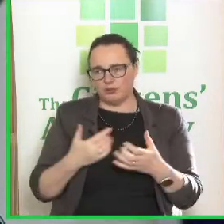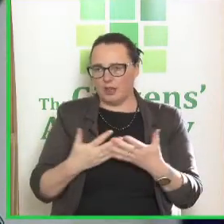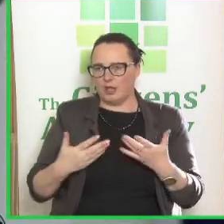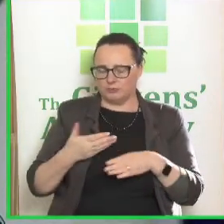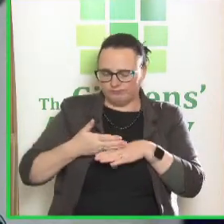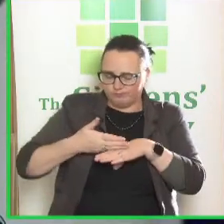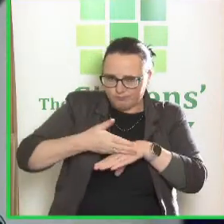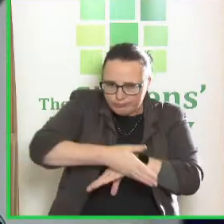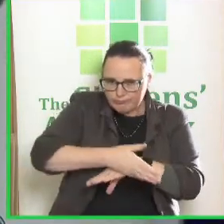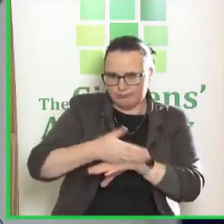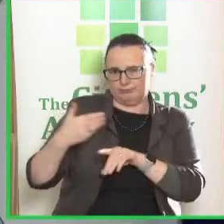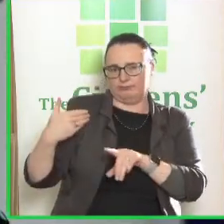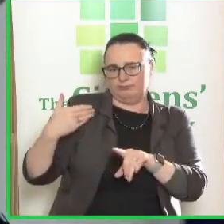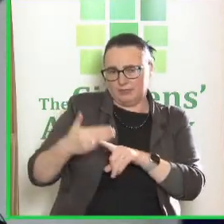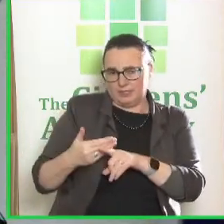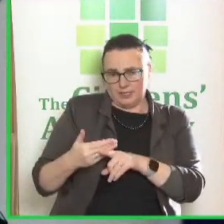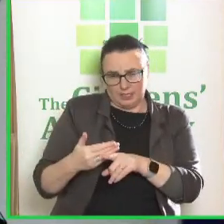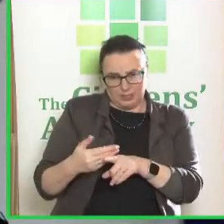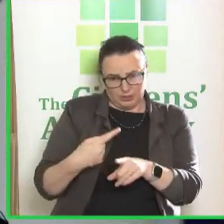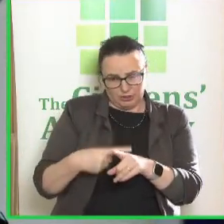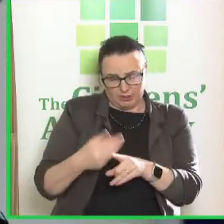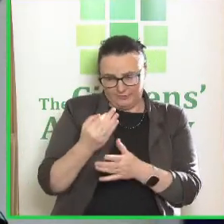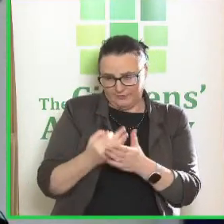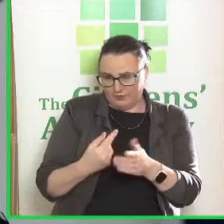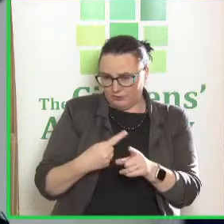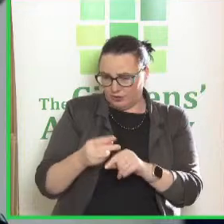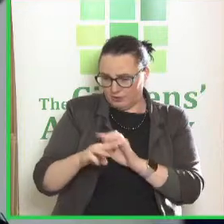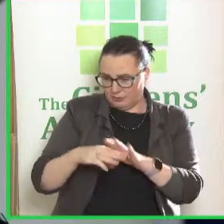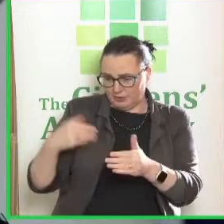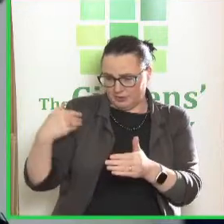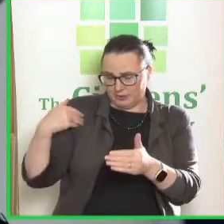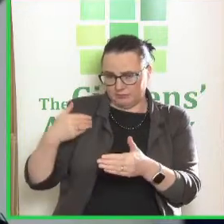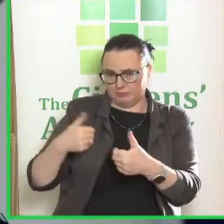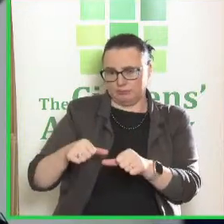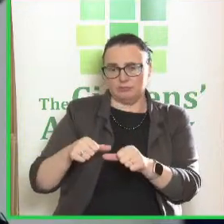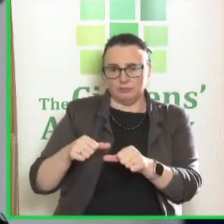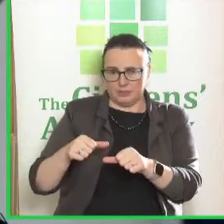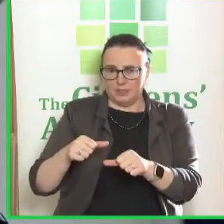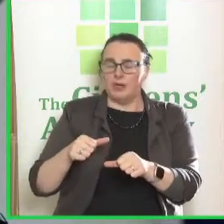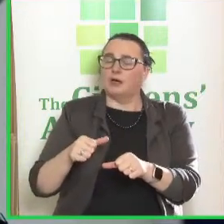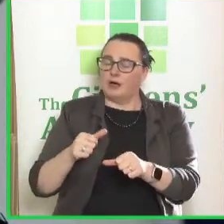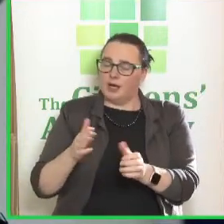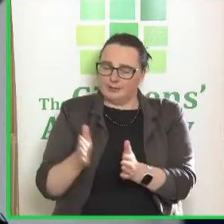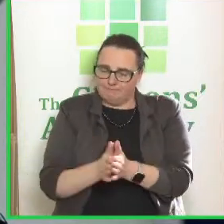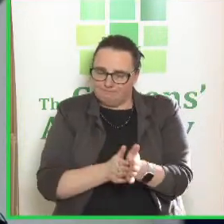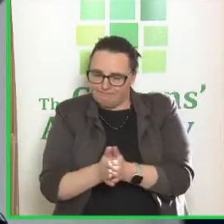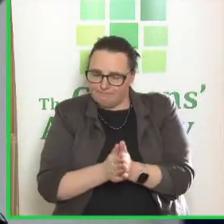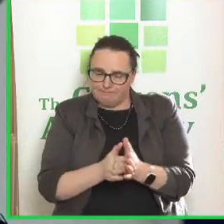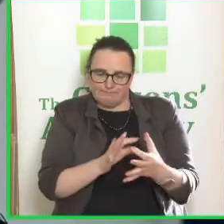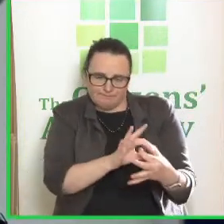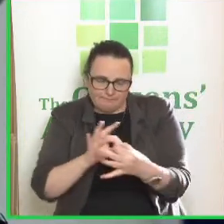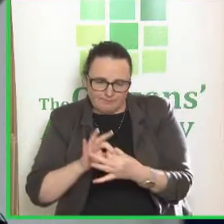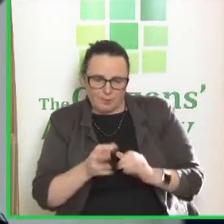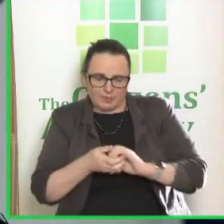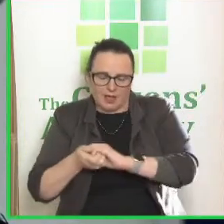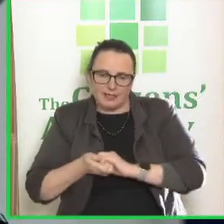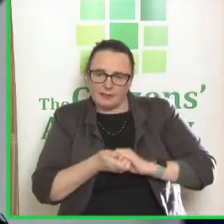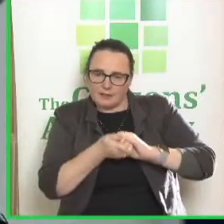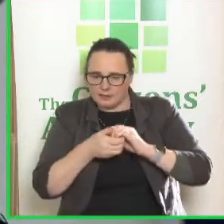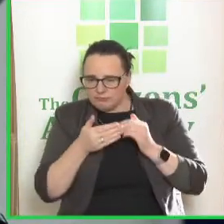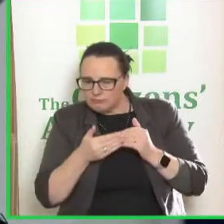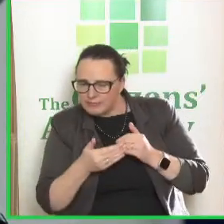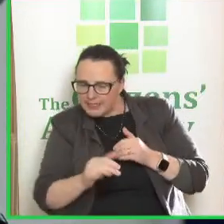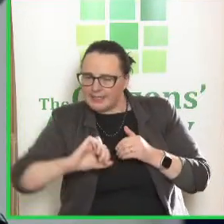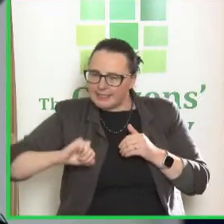been completed in just a few short months, and I look forward to engaging with colleagues over the coming months ahead and keeping